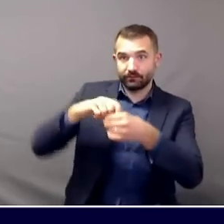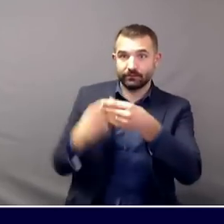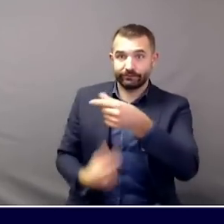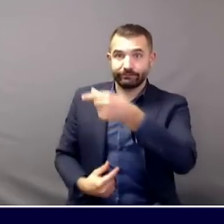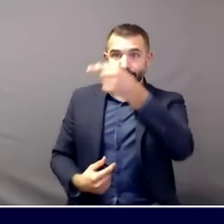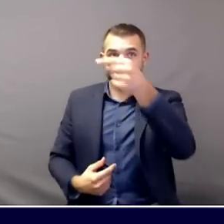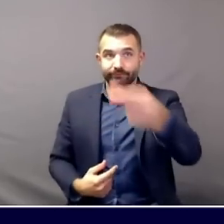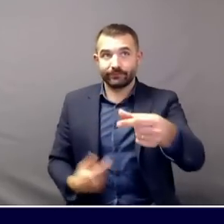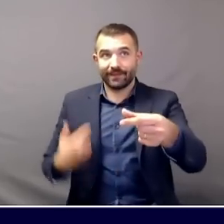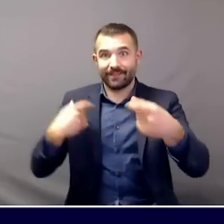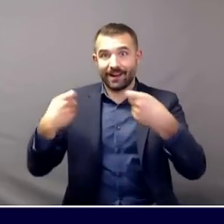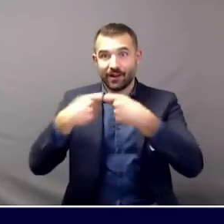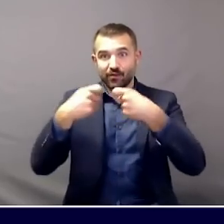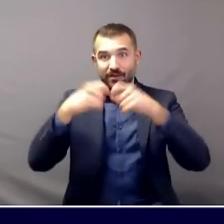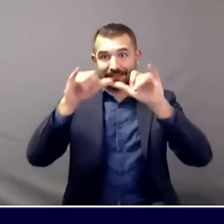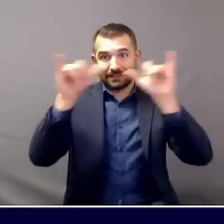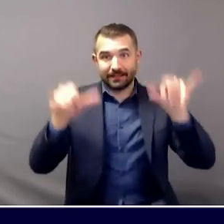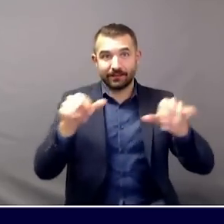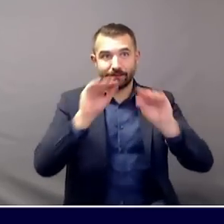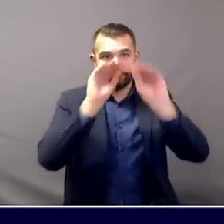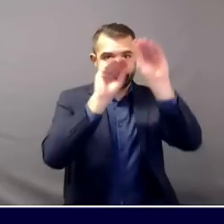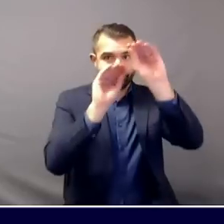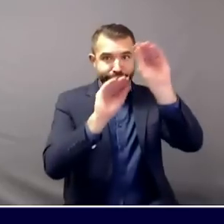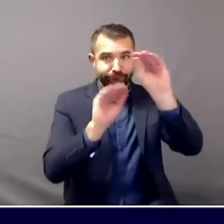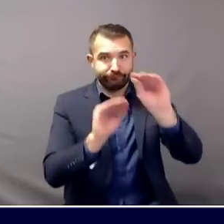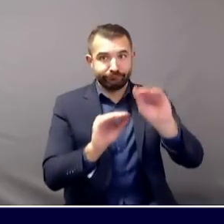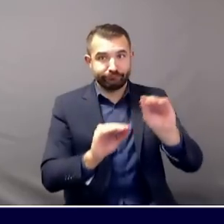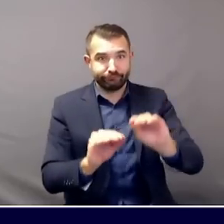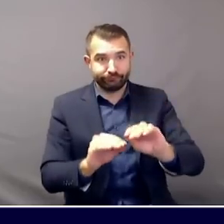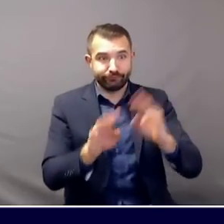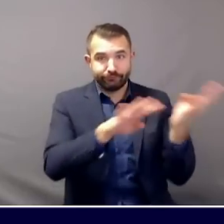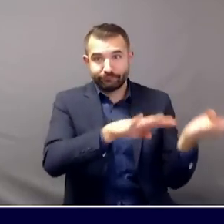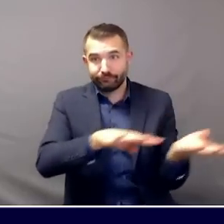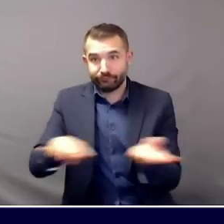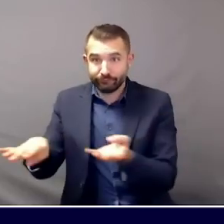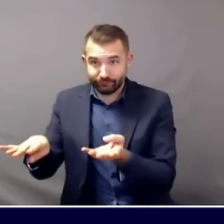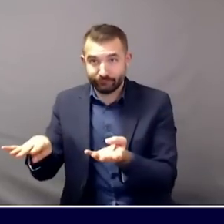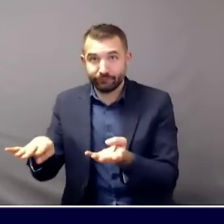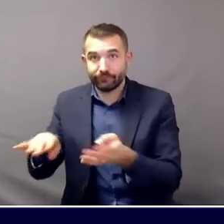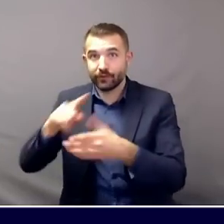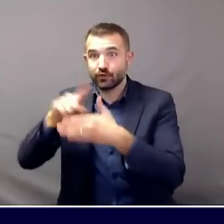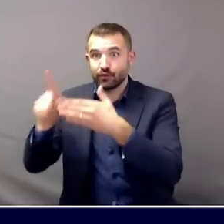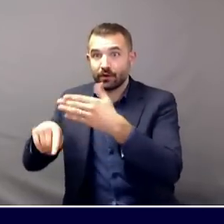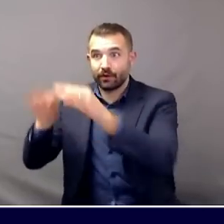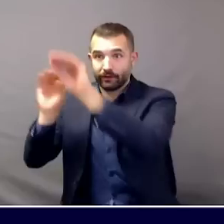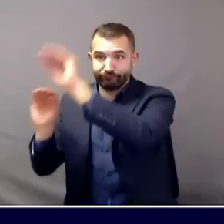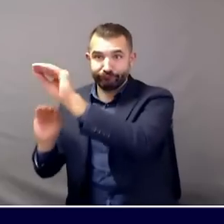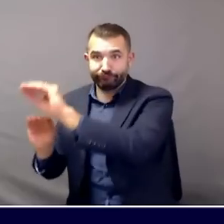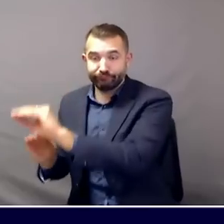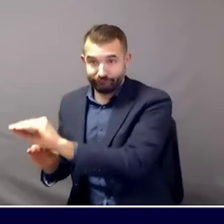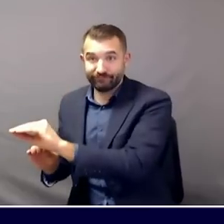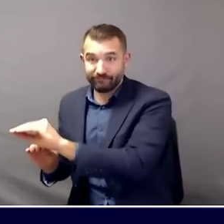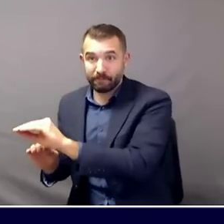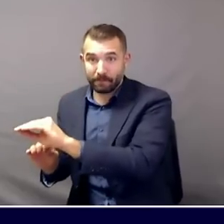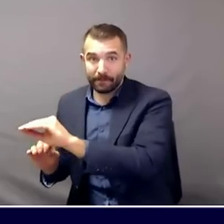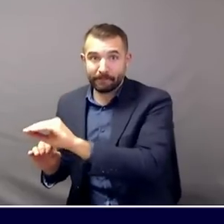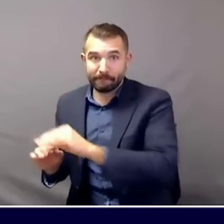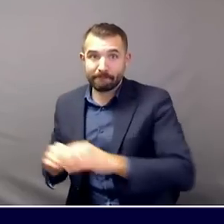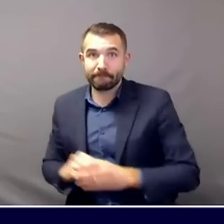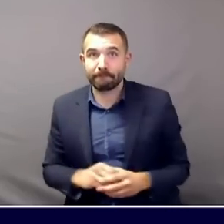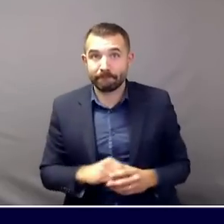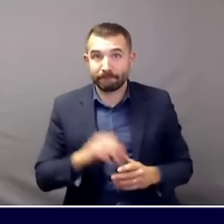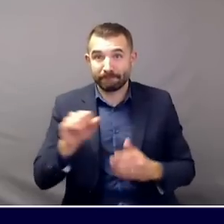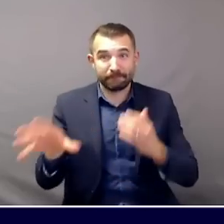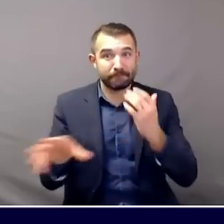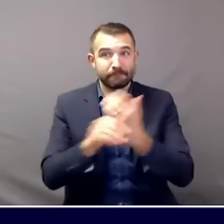out. It can take, in addition to that 1 day, 4, 6, 7 hours for the specimen to go through